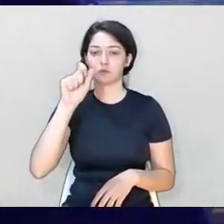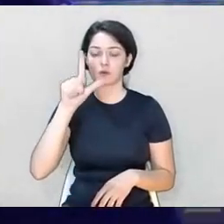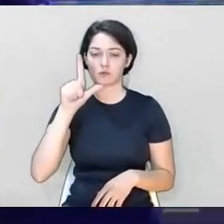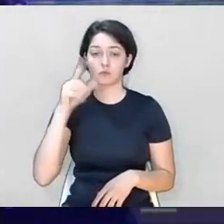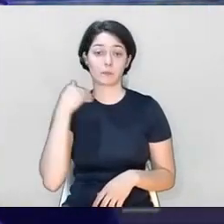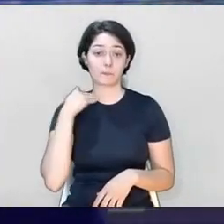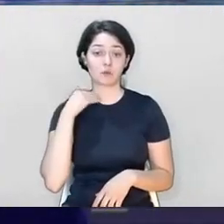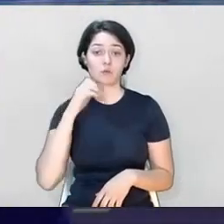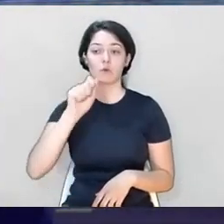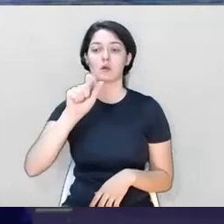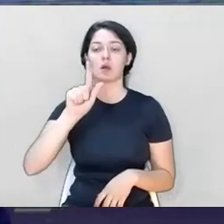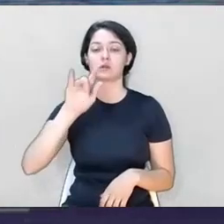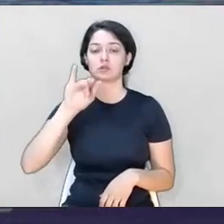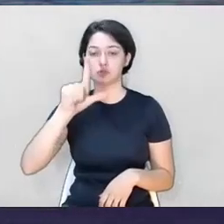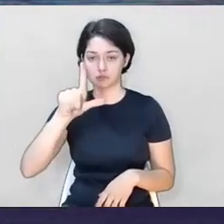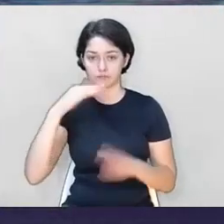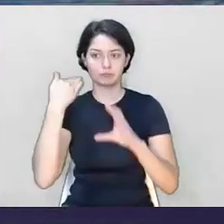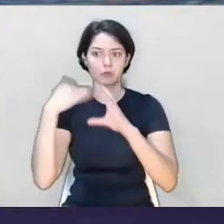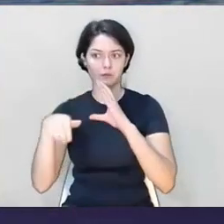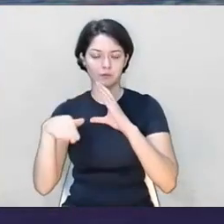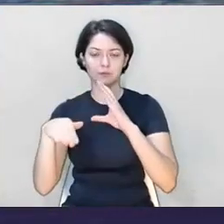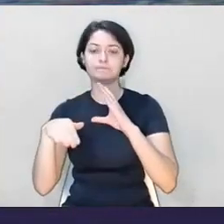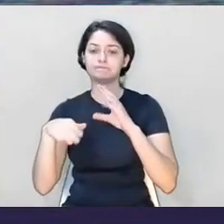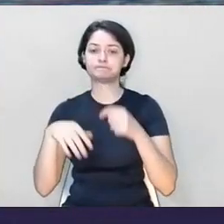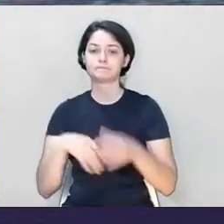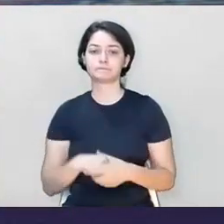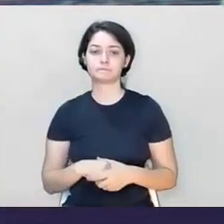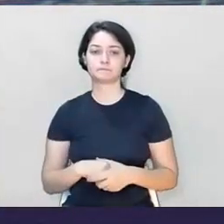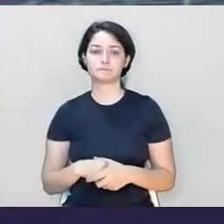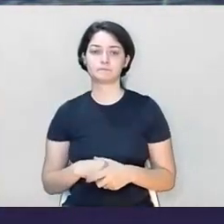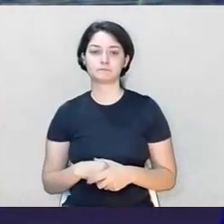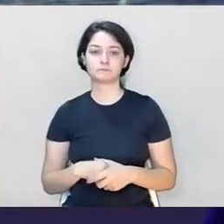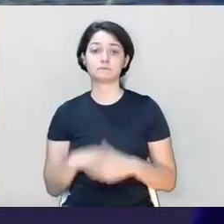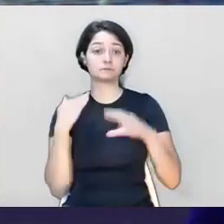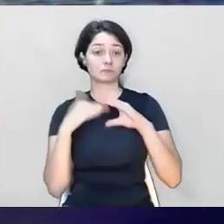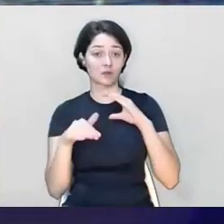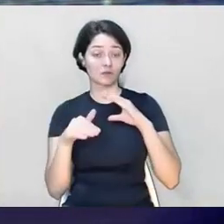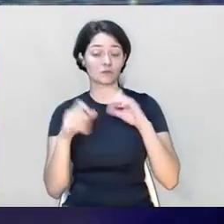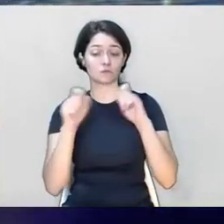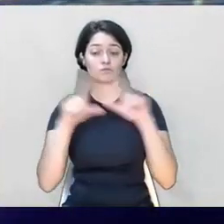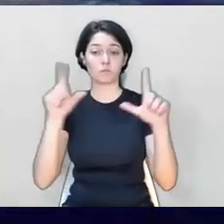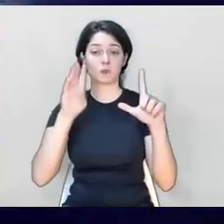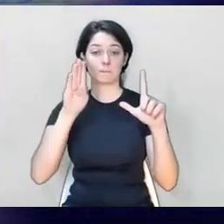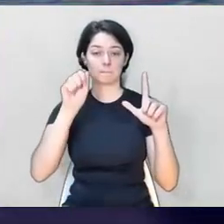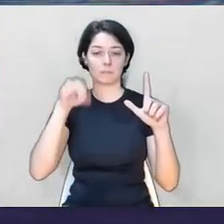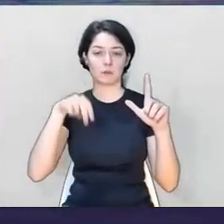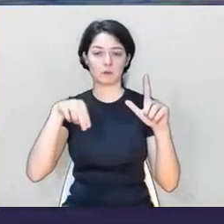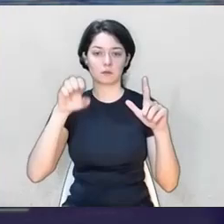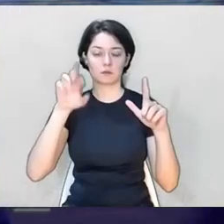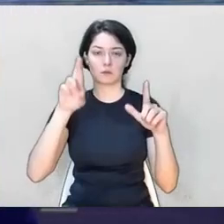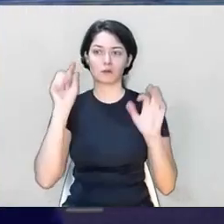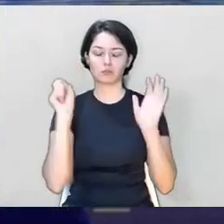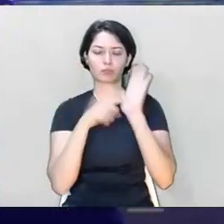It's called the Agile Bank, and this is only fictitious, okay? And we sent him this